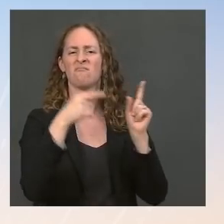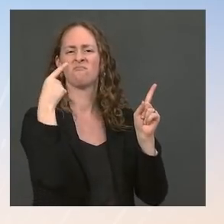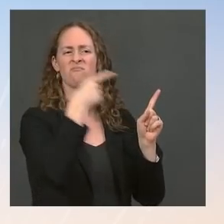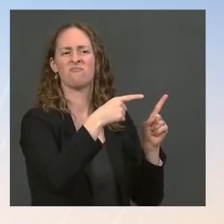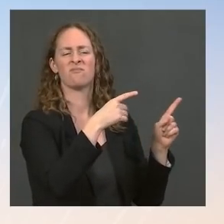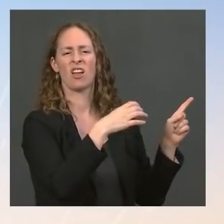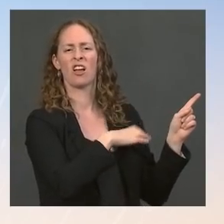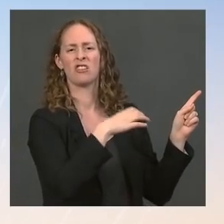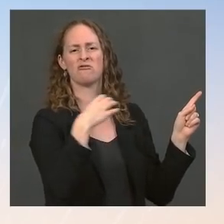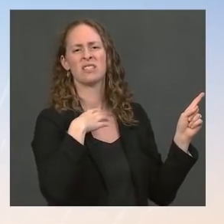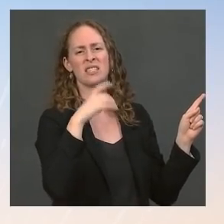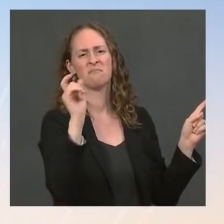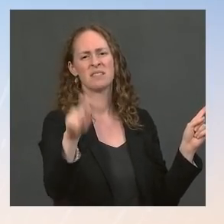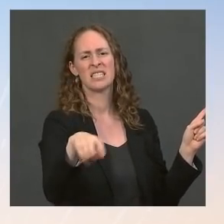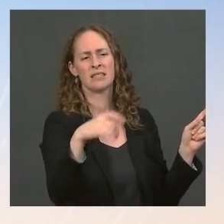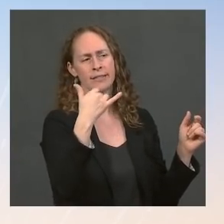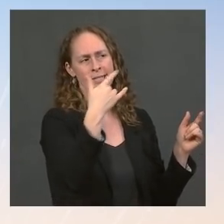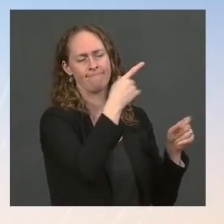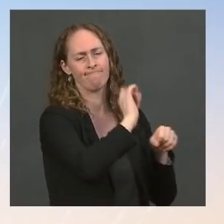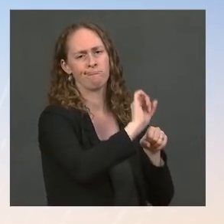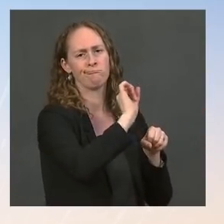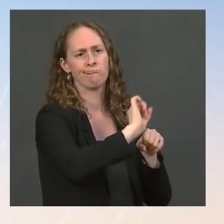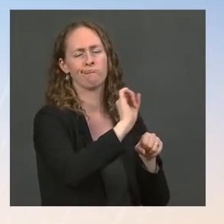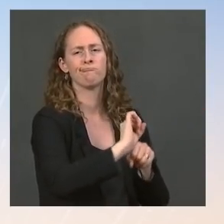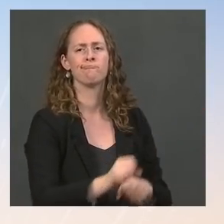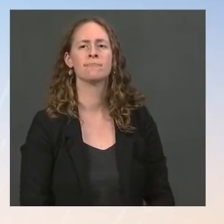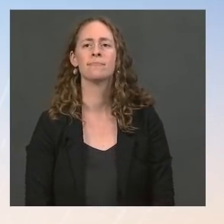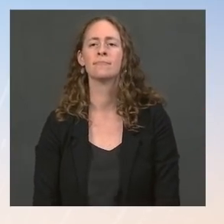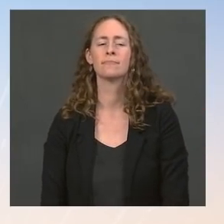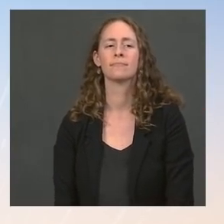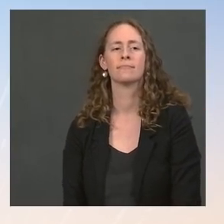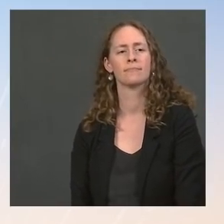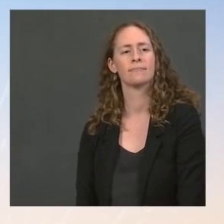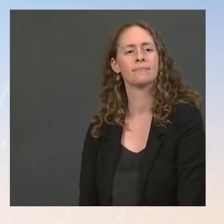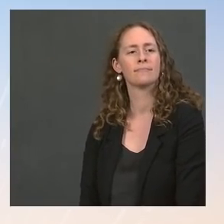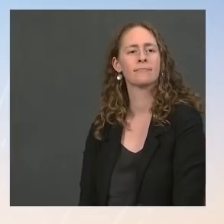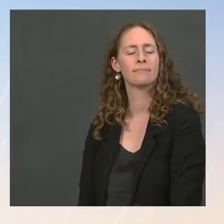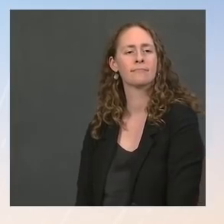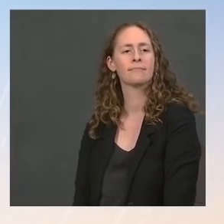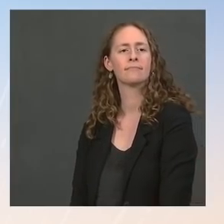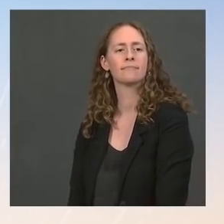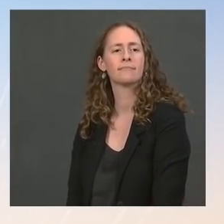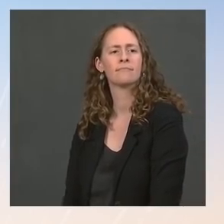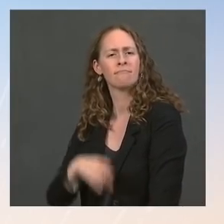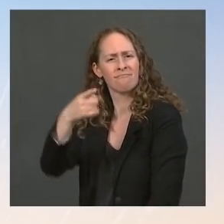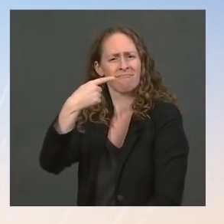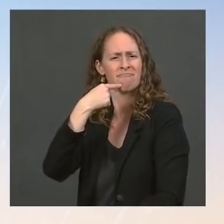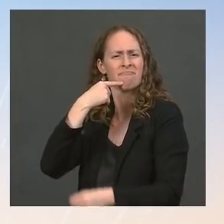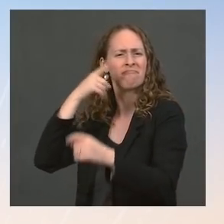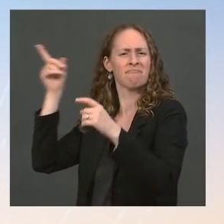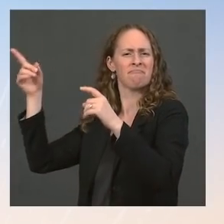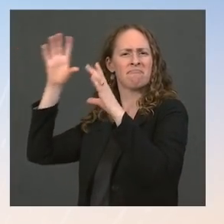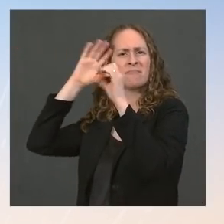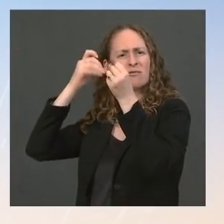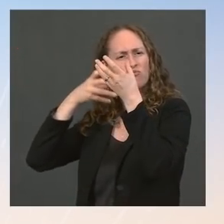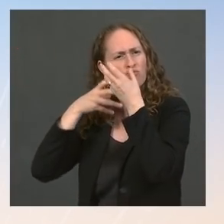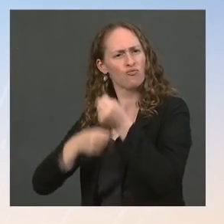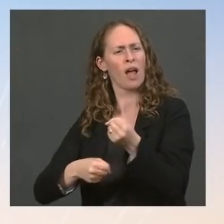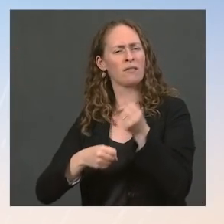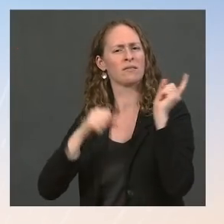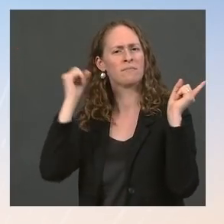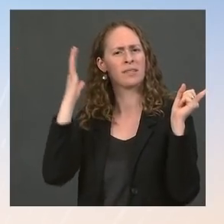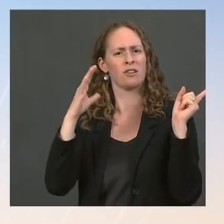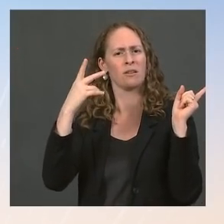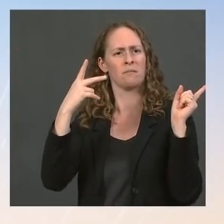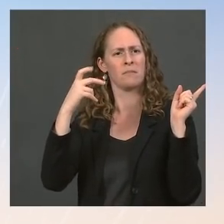get done. Thanks, Jen. You said that he trusts Pelosi implicitly, and earlier today she said that they need,